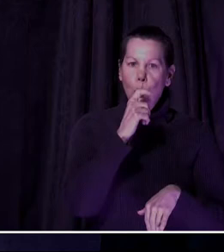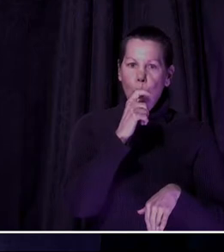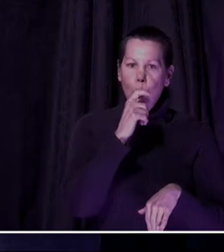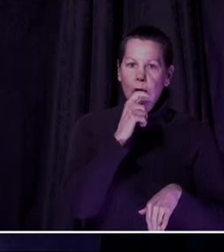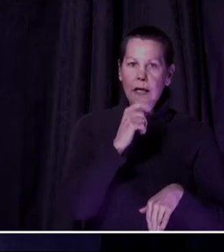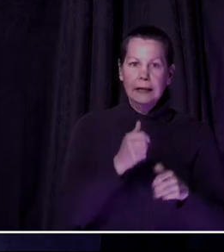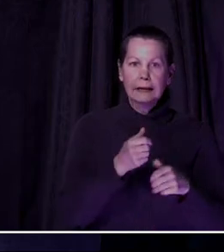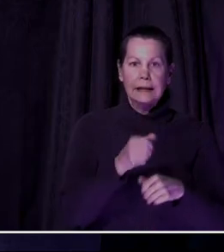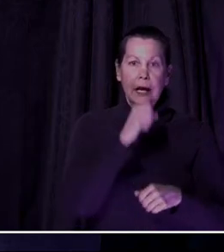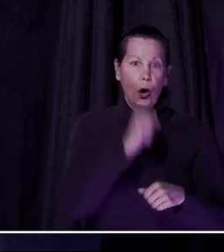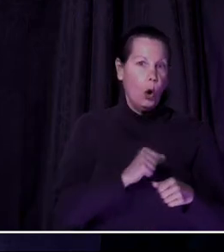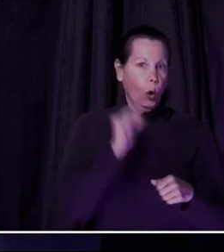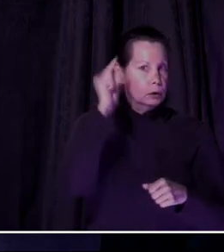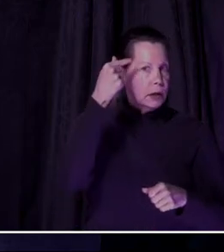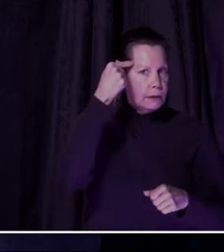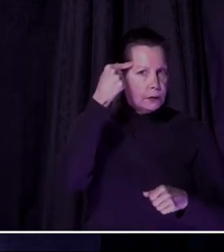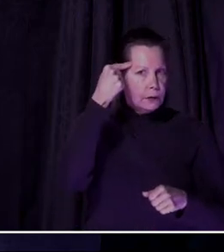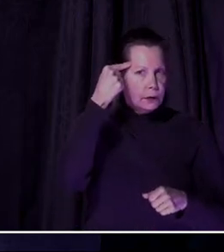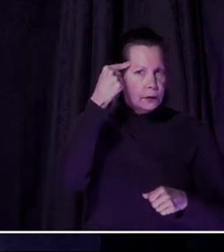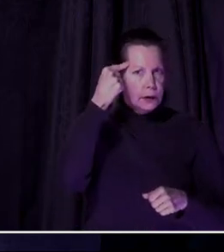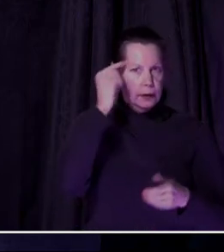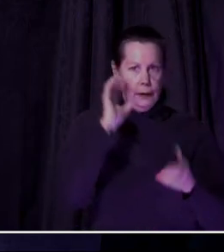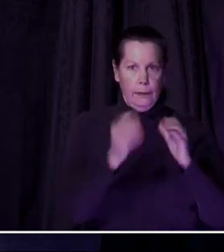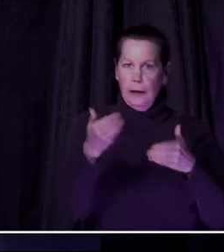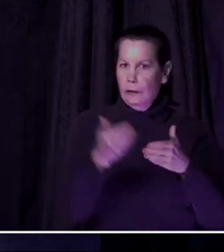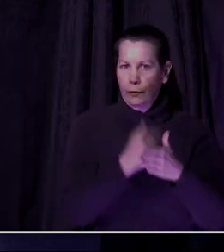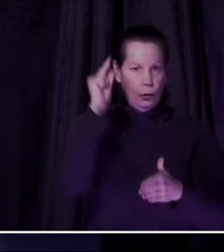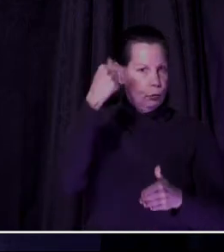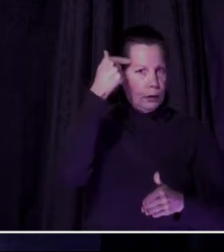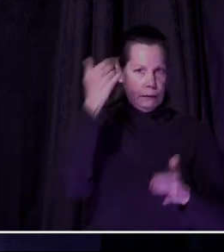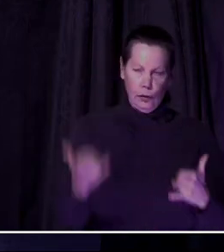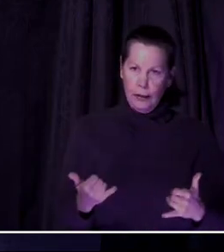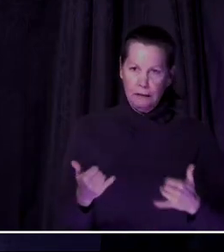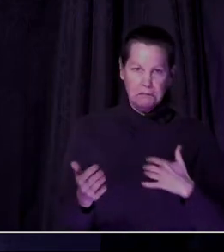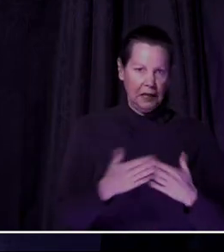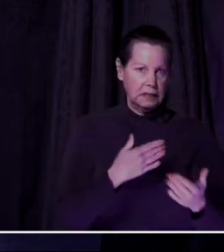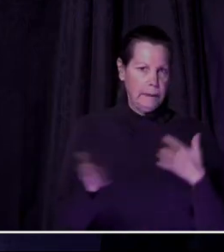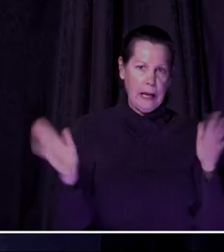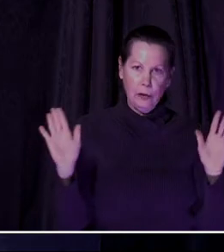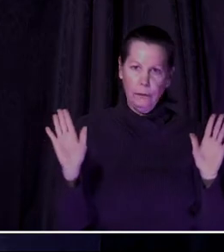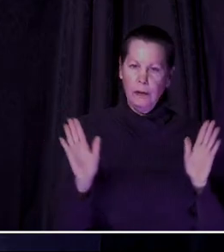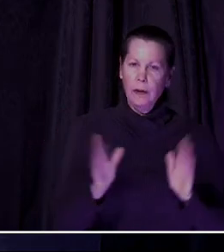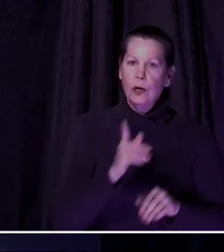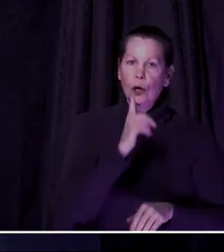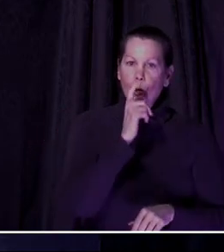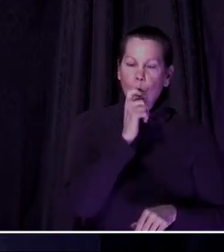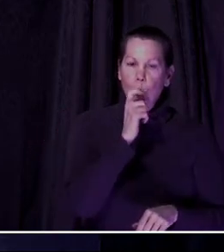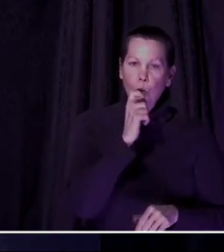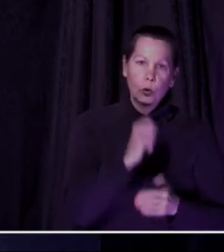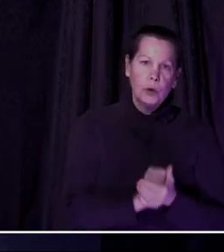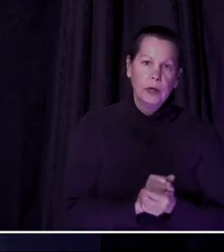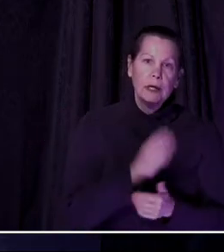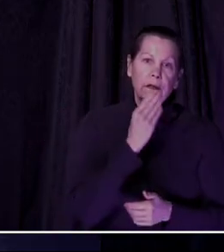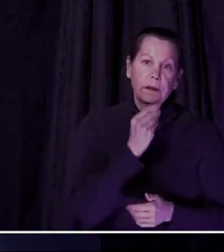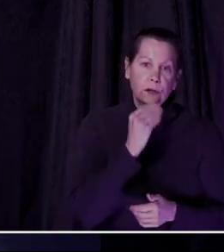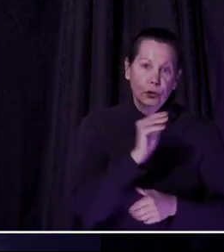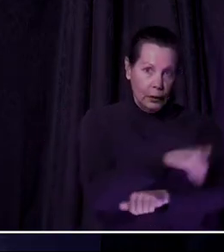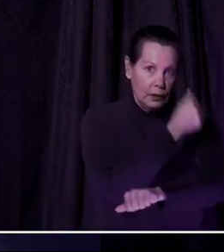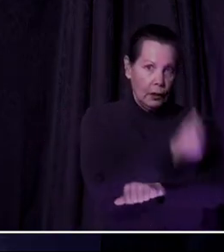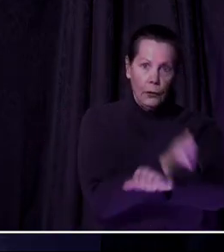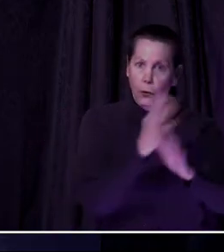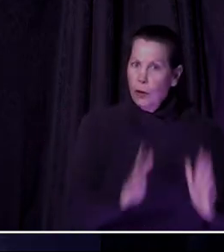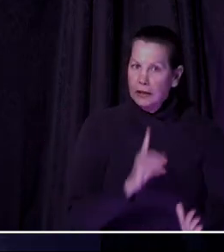governor. No matter who's the new governor coming in, no matter who the Jewish authorities